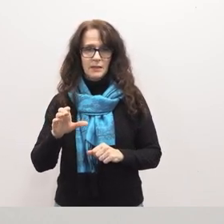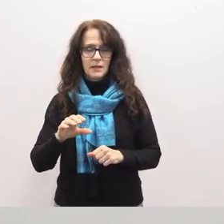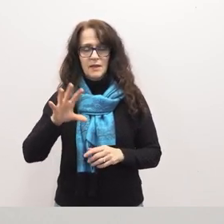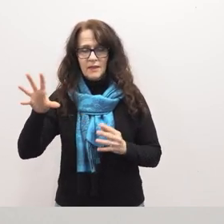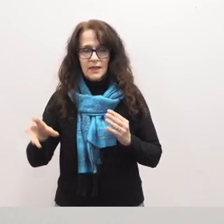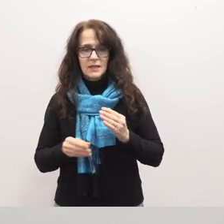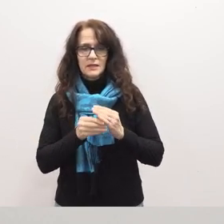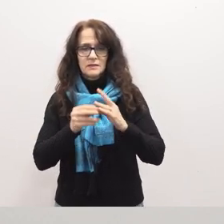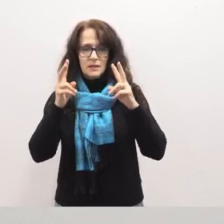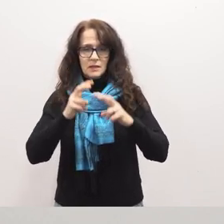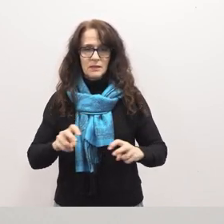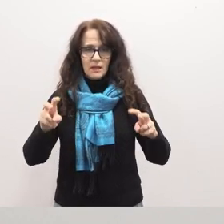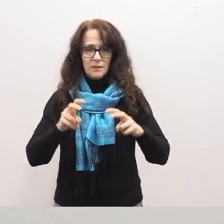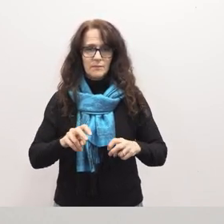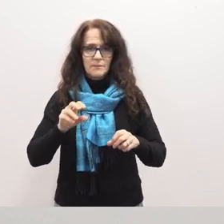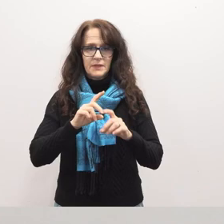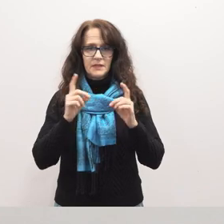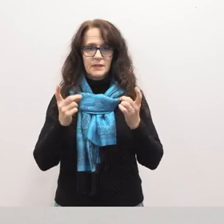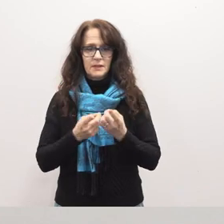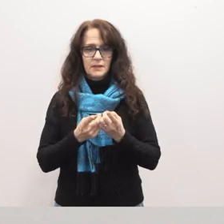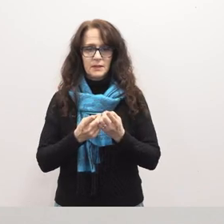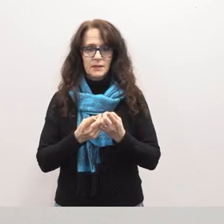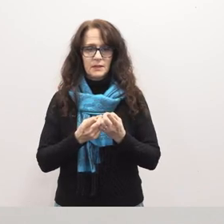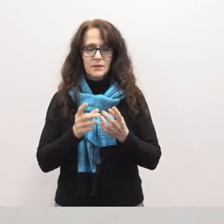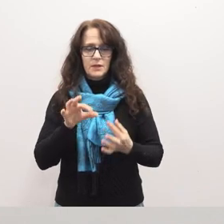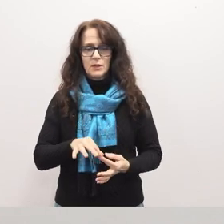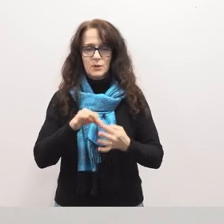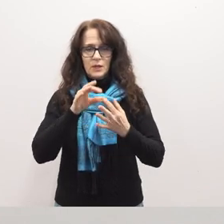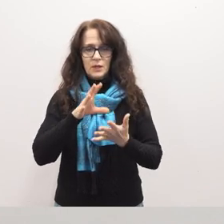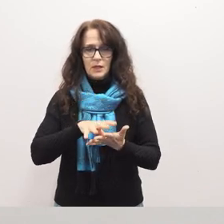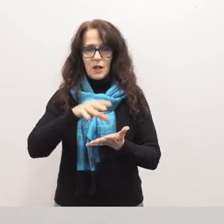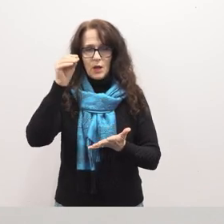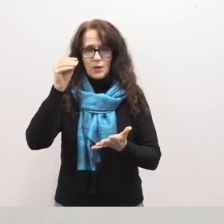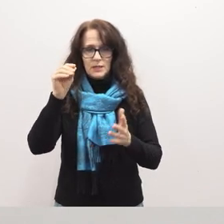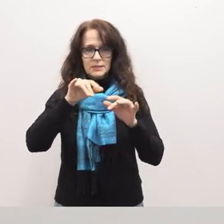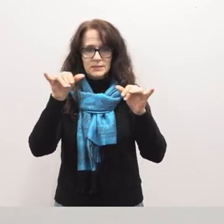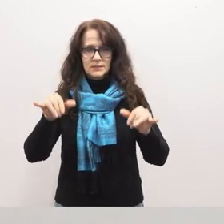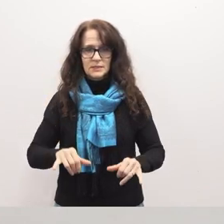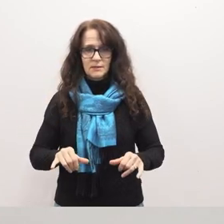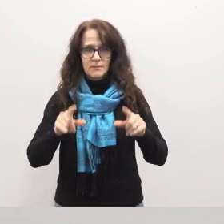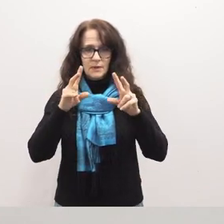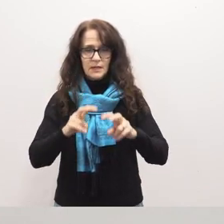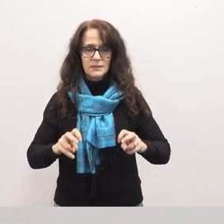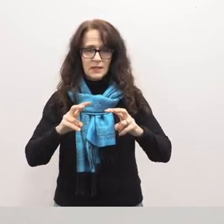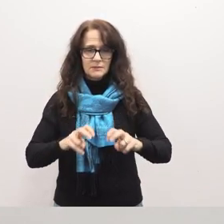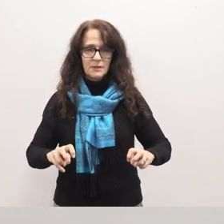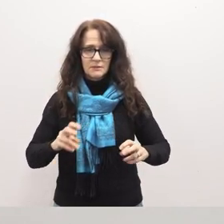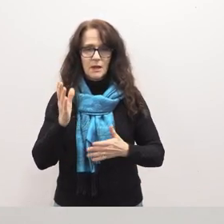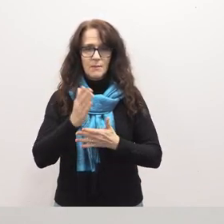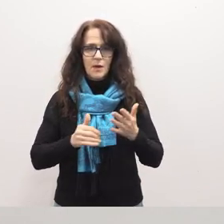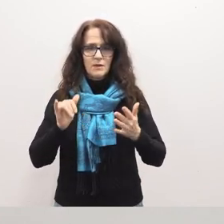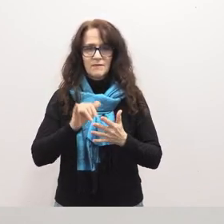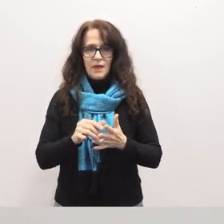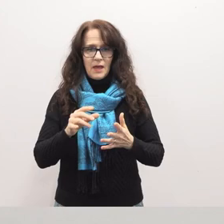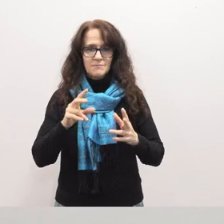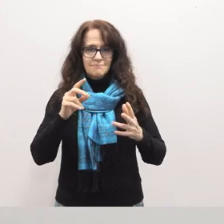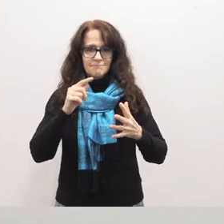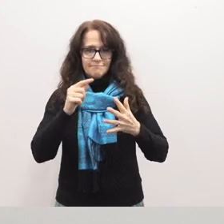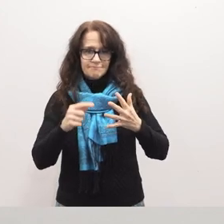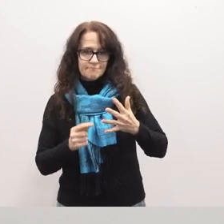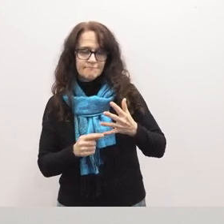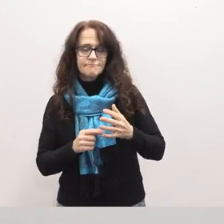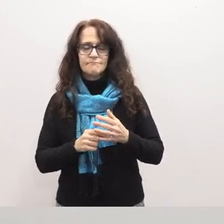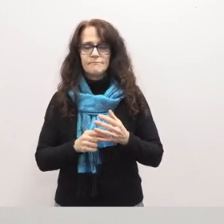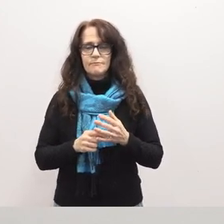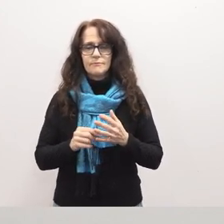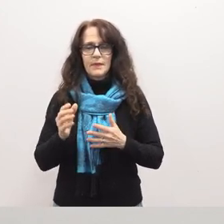assessments that we use within the district, the unique learning system assessments, would be part of that criteria then, and it would become part of